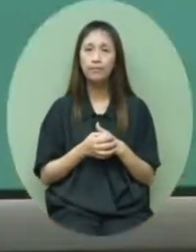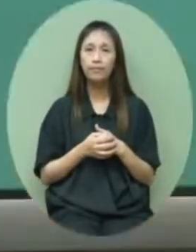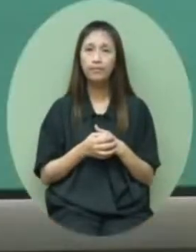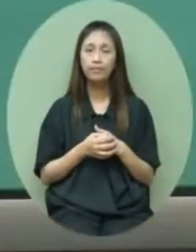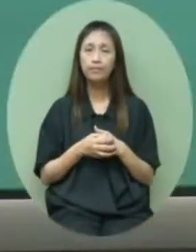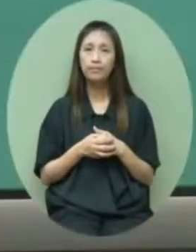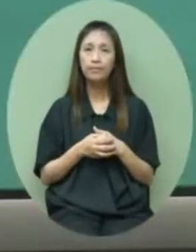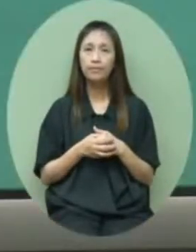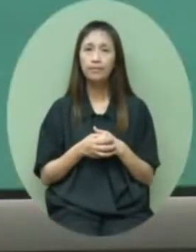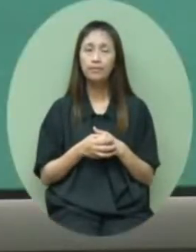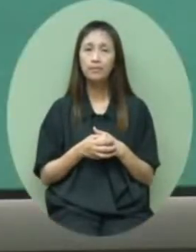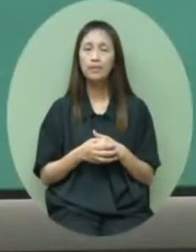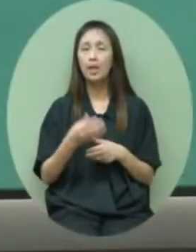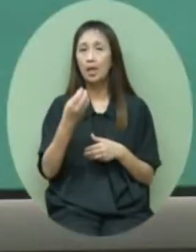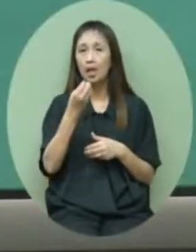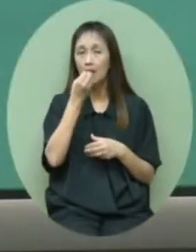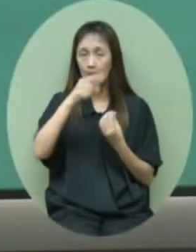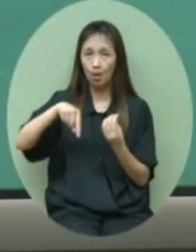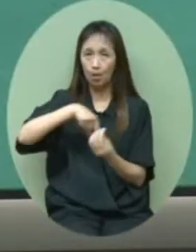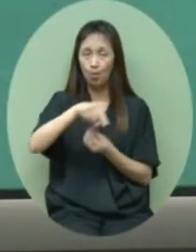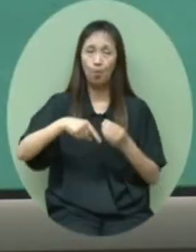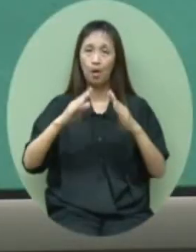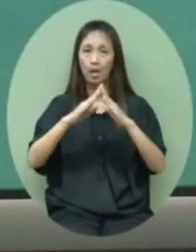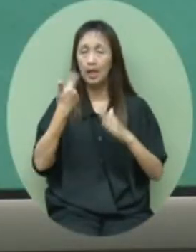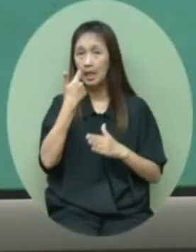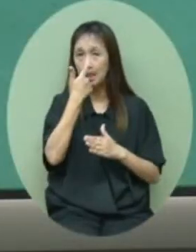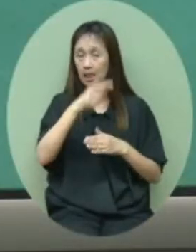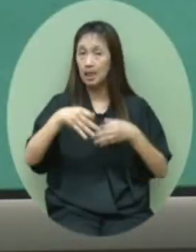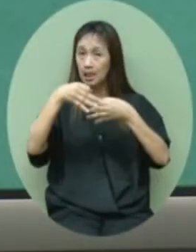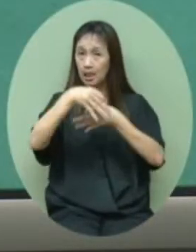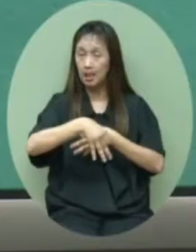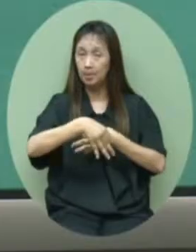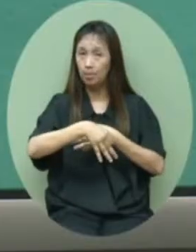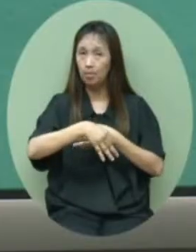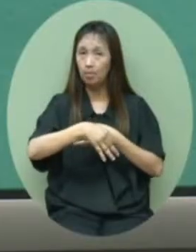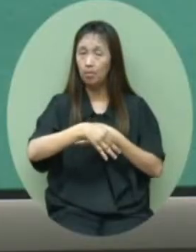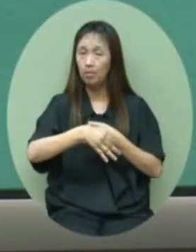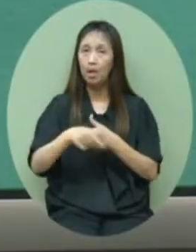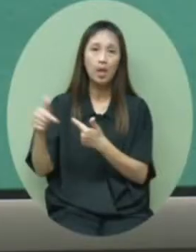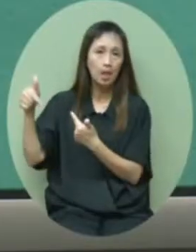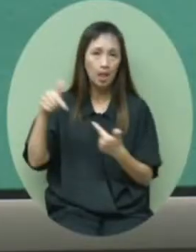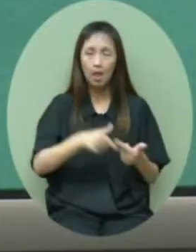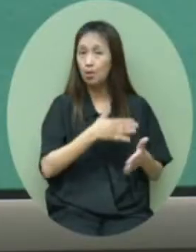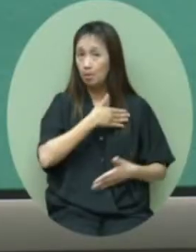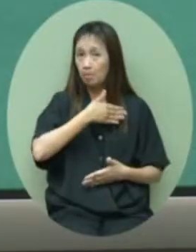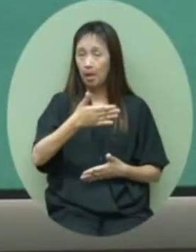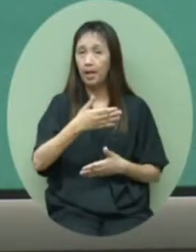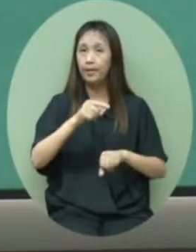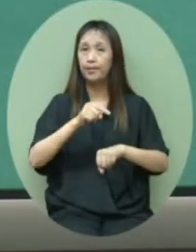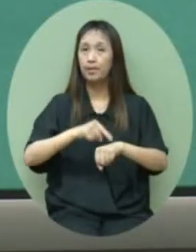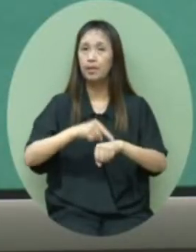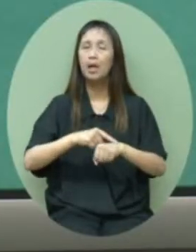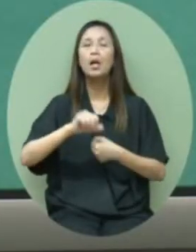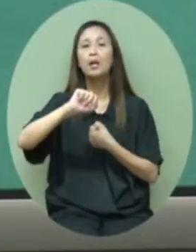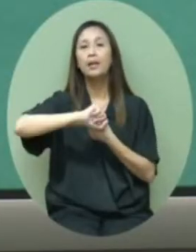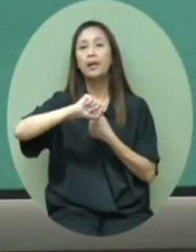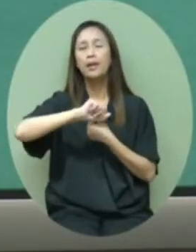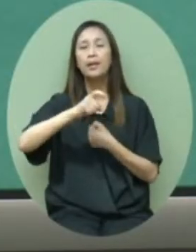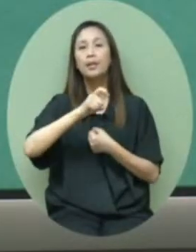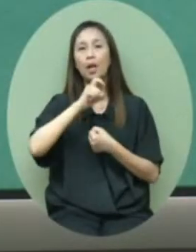know exactly how many days he will stay, and what's the purpose? Is it related to encouraging reform,